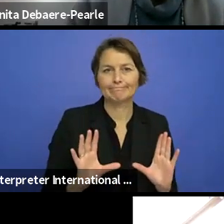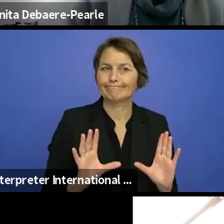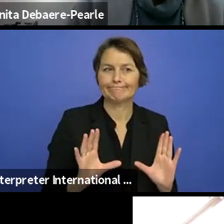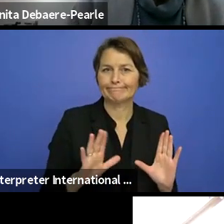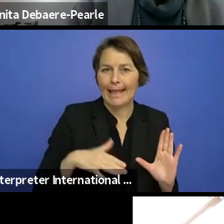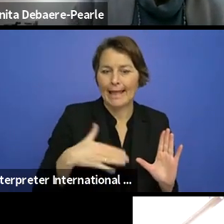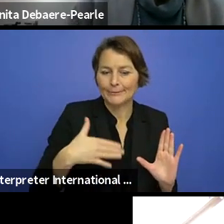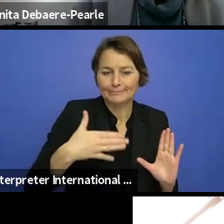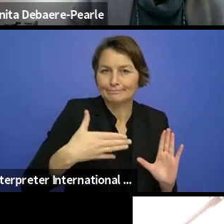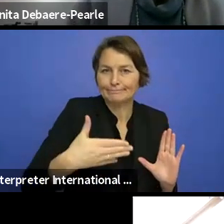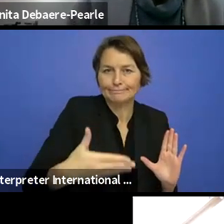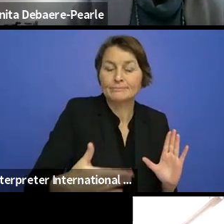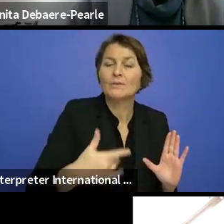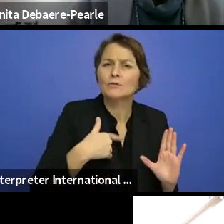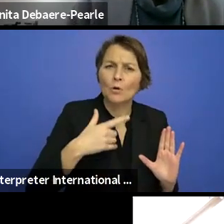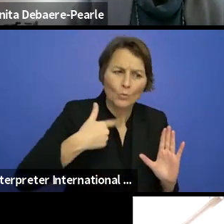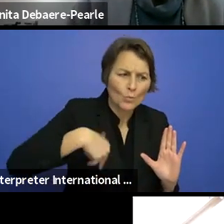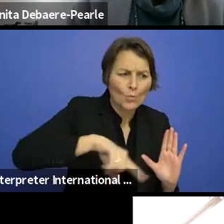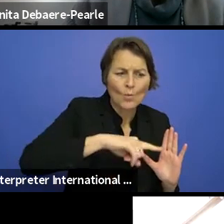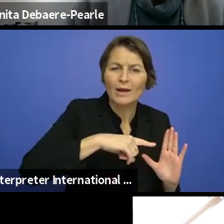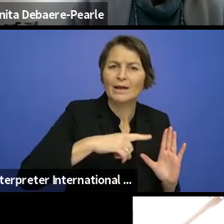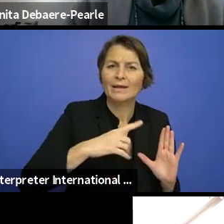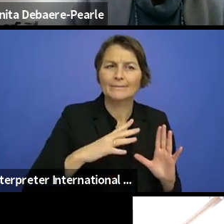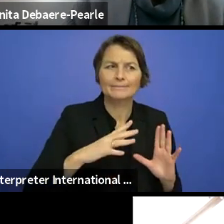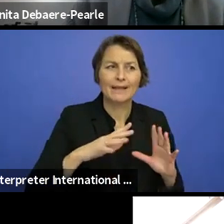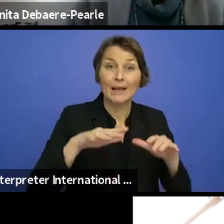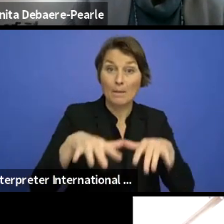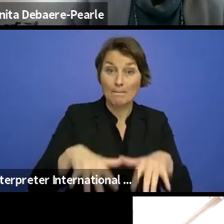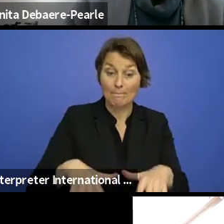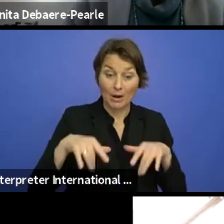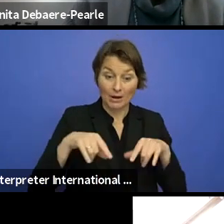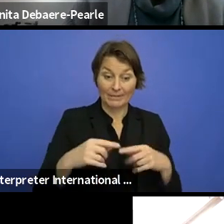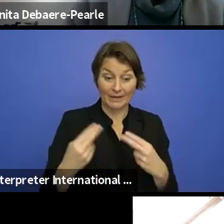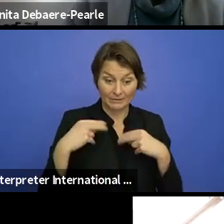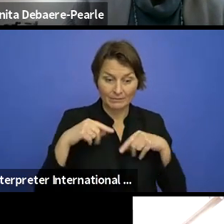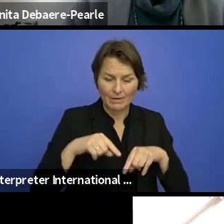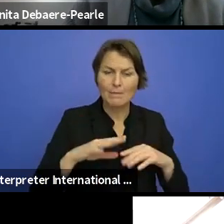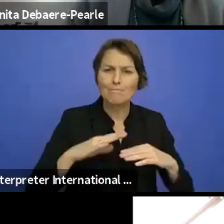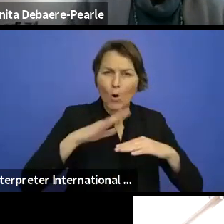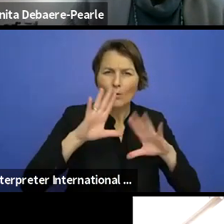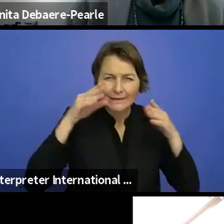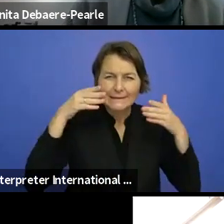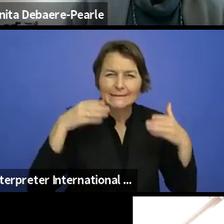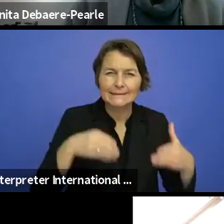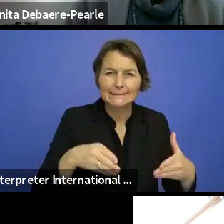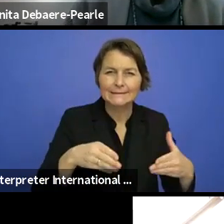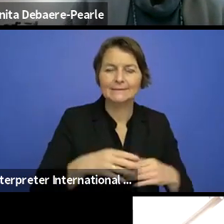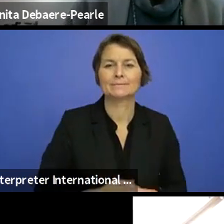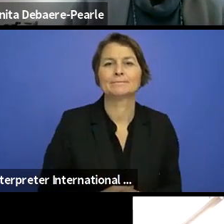to make our work of in the parliament about this topic. But the idea